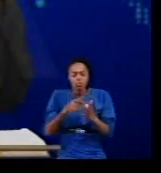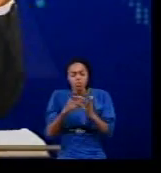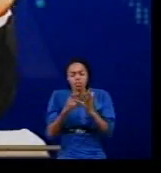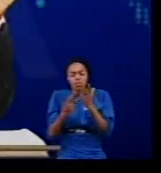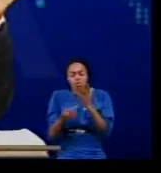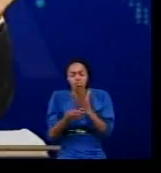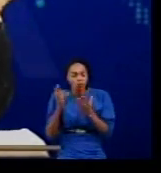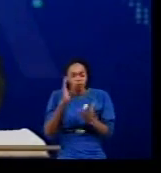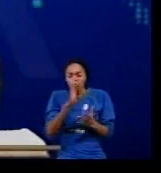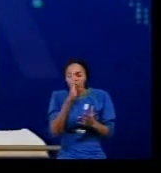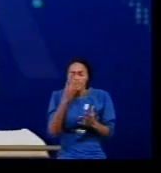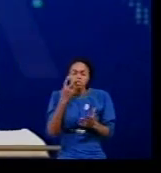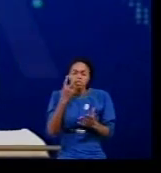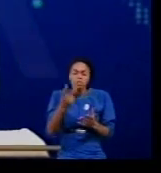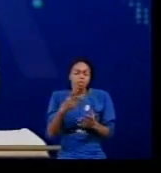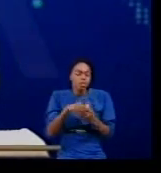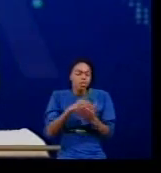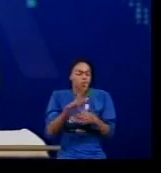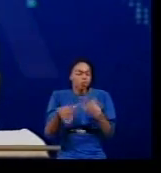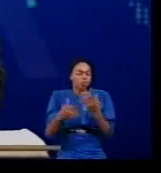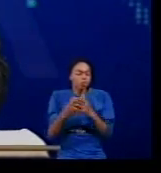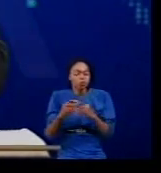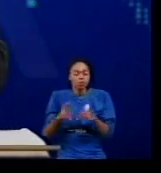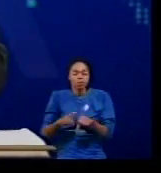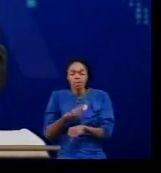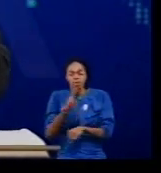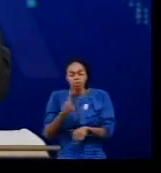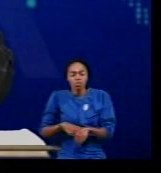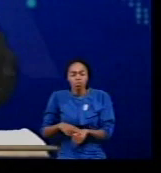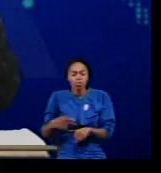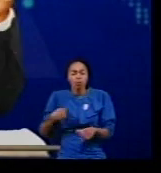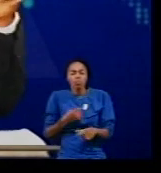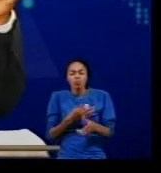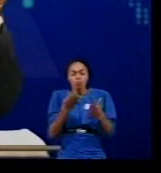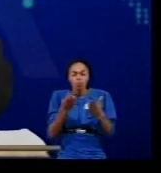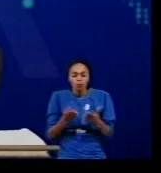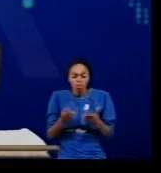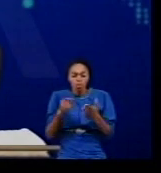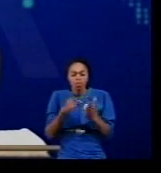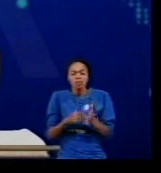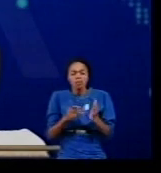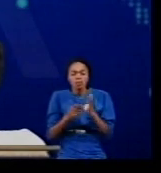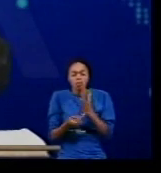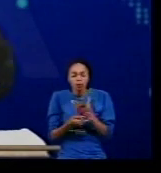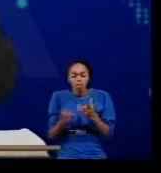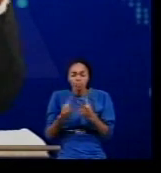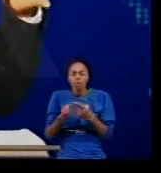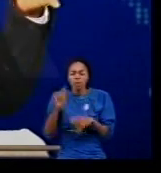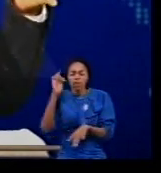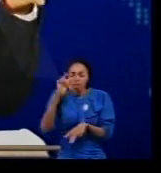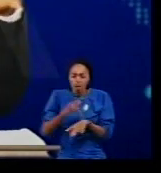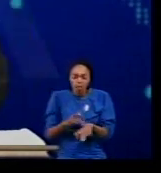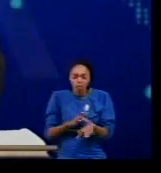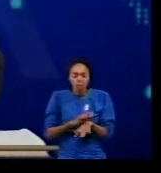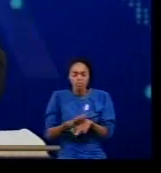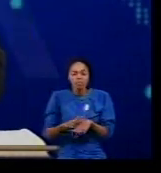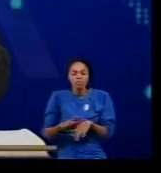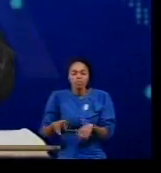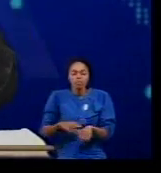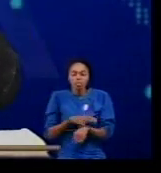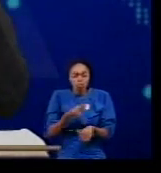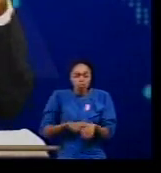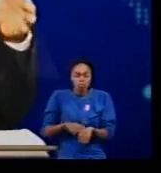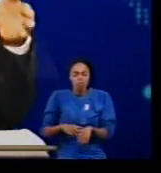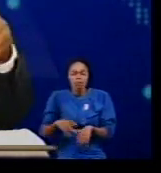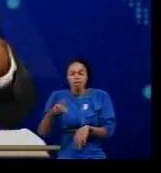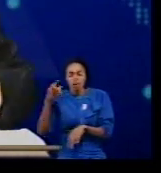one man. If you had seen Gideon where he was before this time, he was trying to thresh some wheat. But he did that